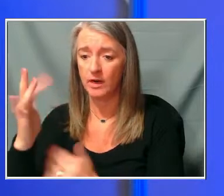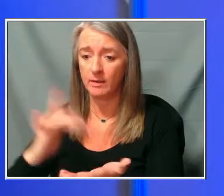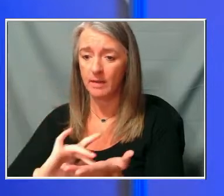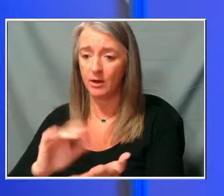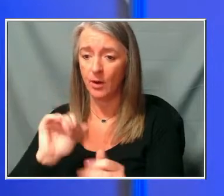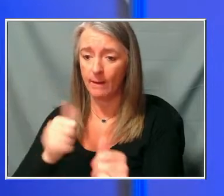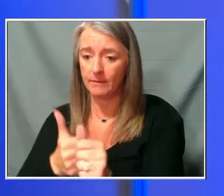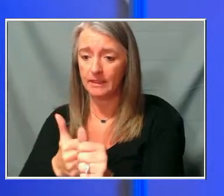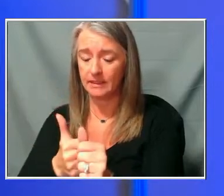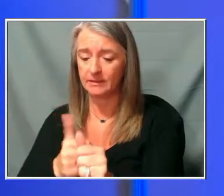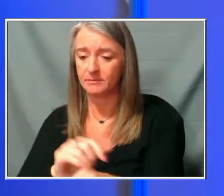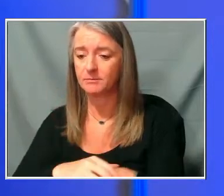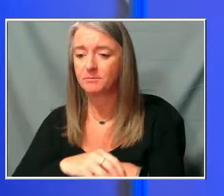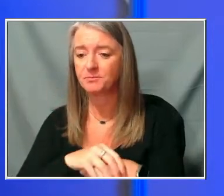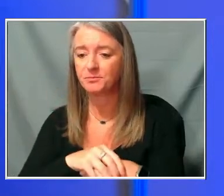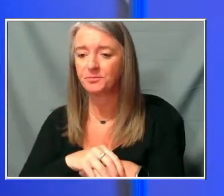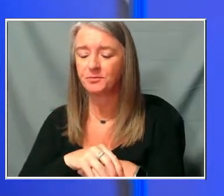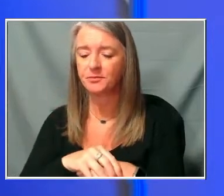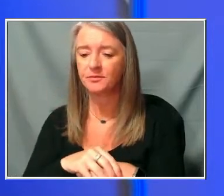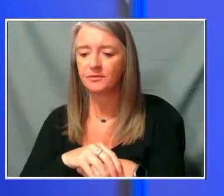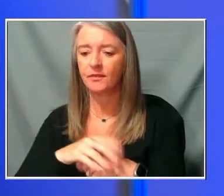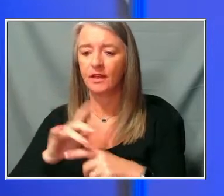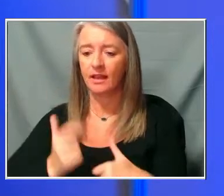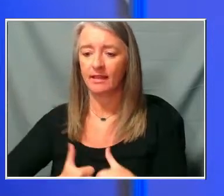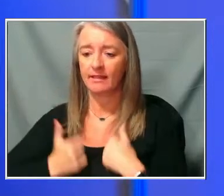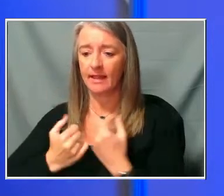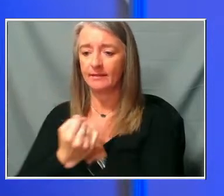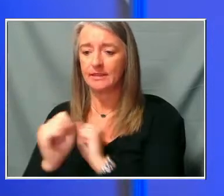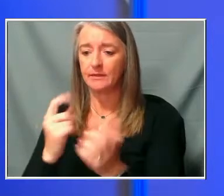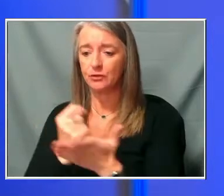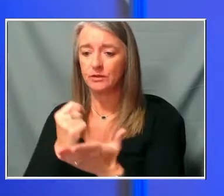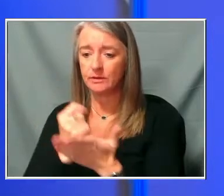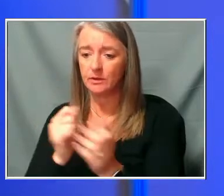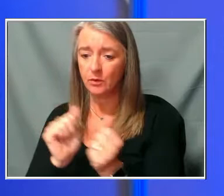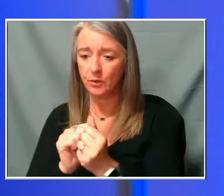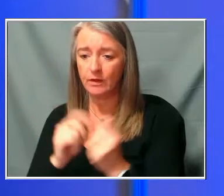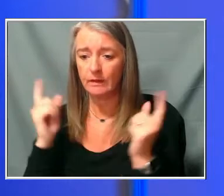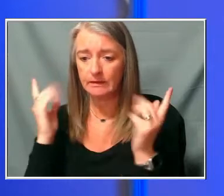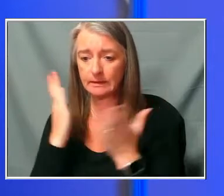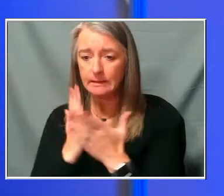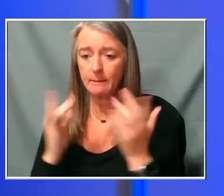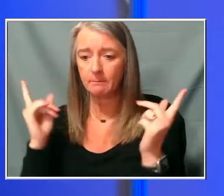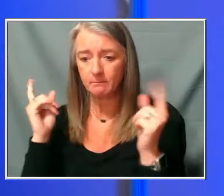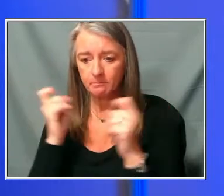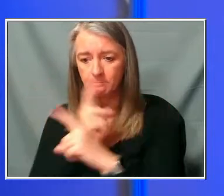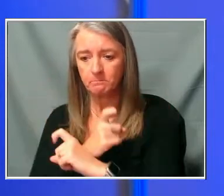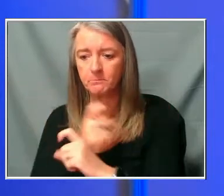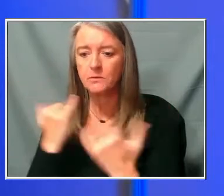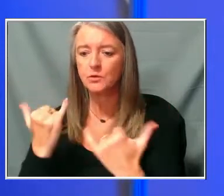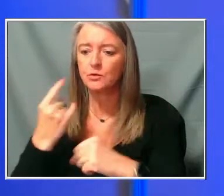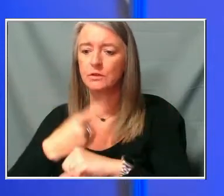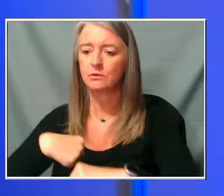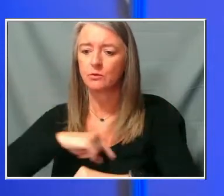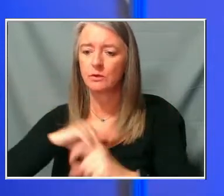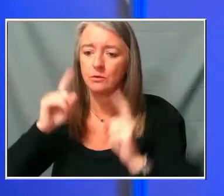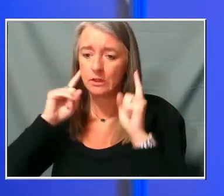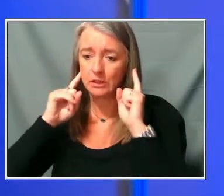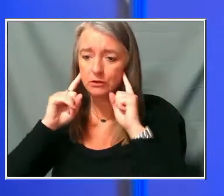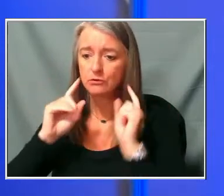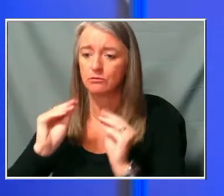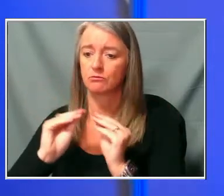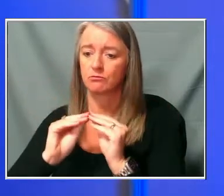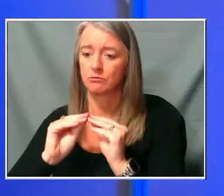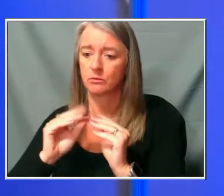Family Broadcast Studio. Life-saving treatments can come with their own complications. Today, we'll hear what it's like